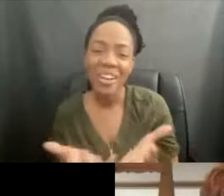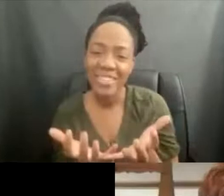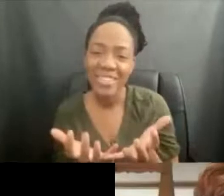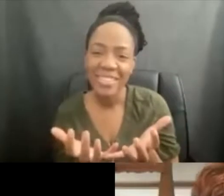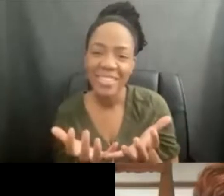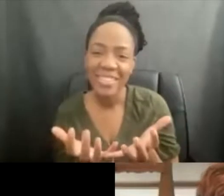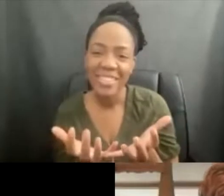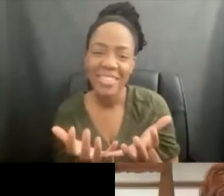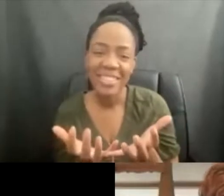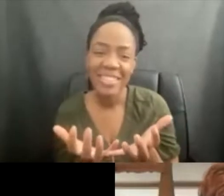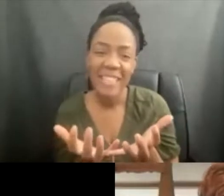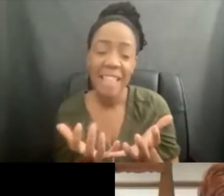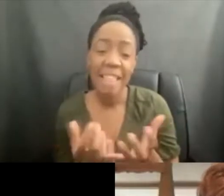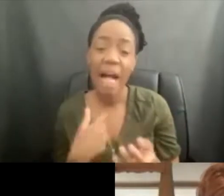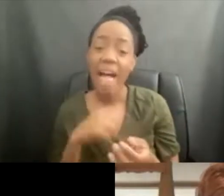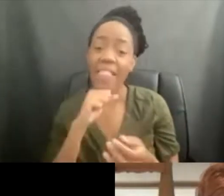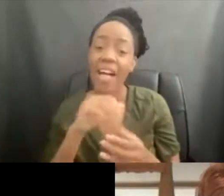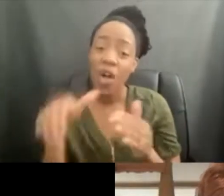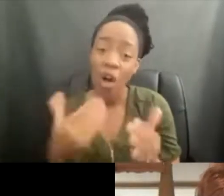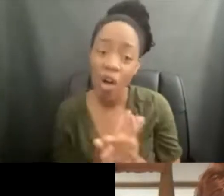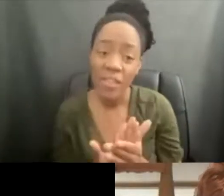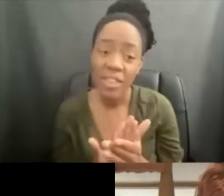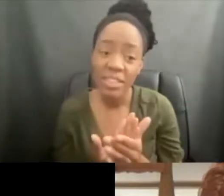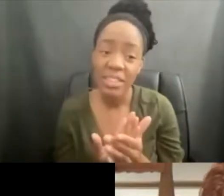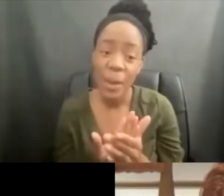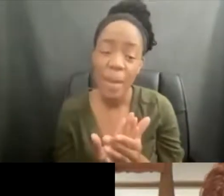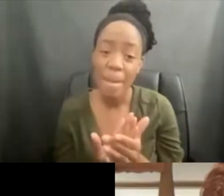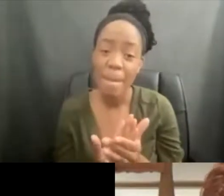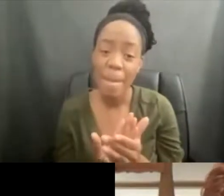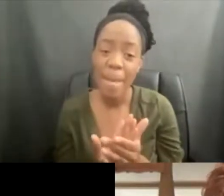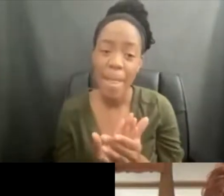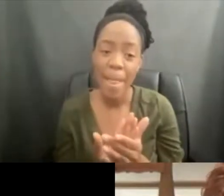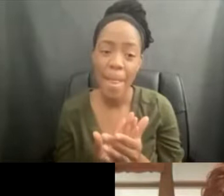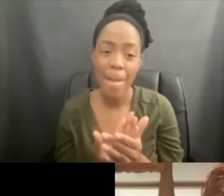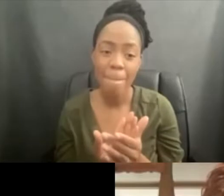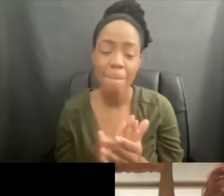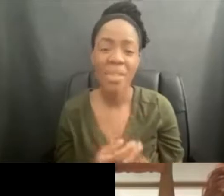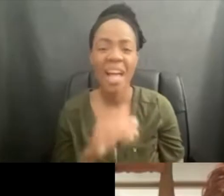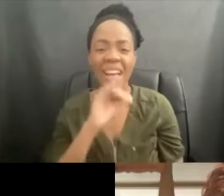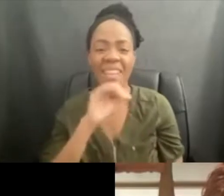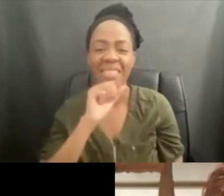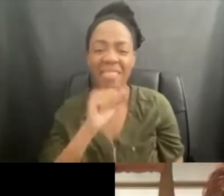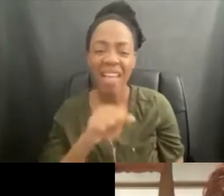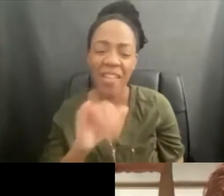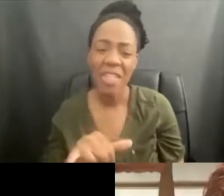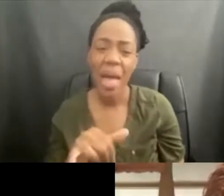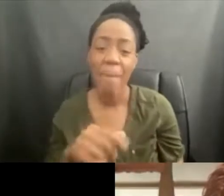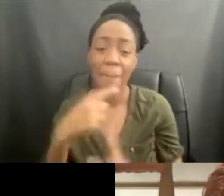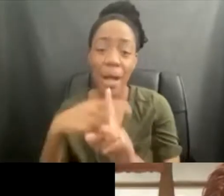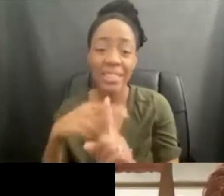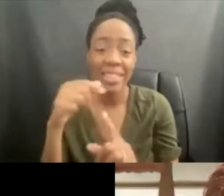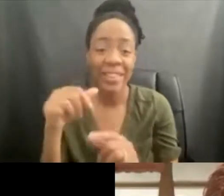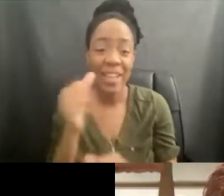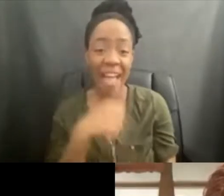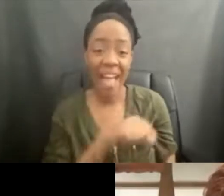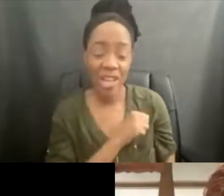of us, what we've done together. Yeah. Right. I love that. I love that positive attitude too, because especially in this last year,